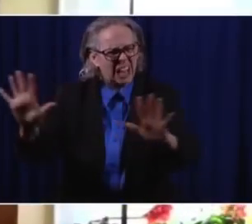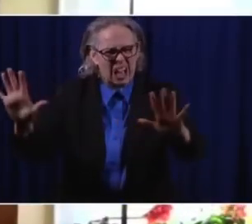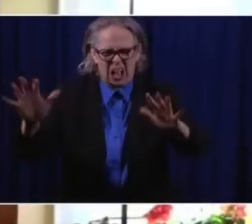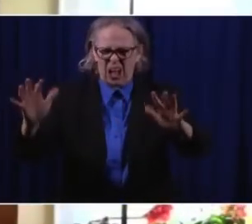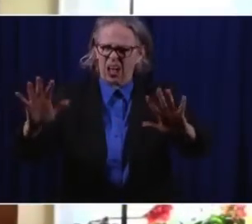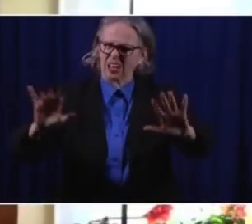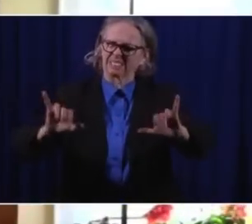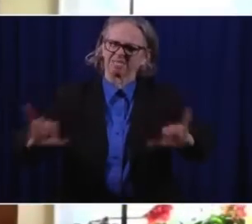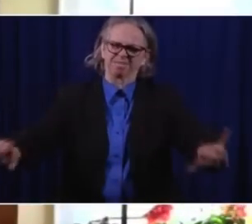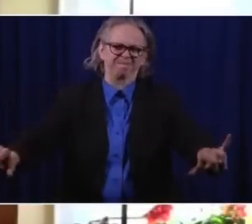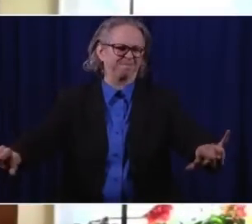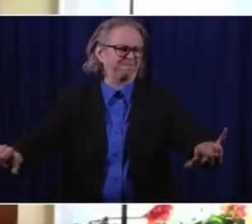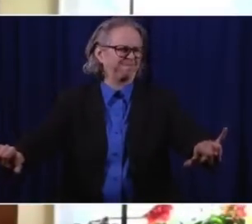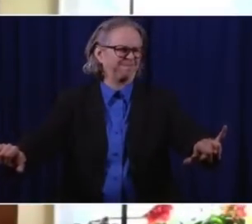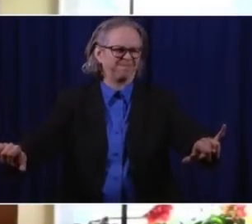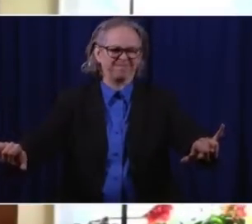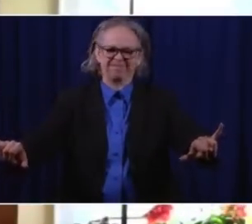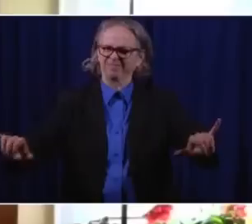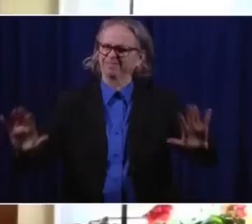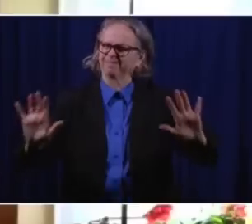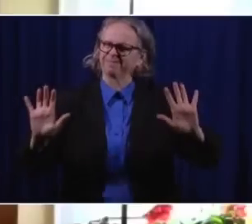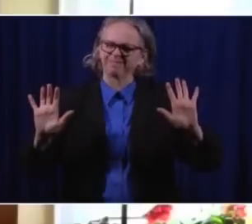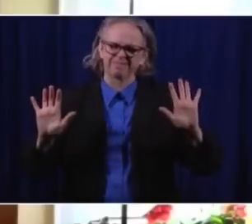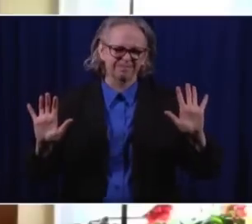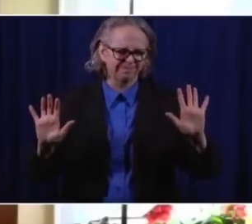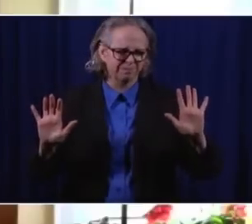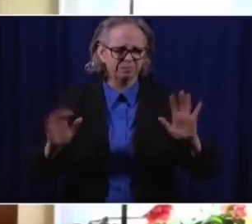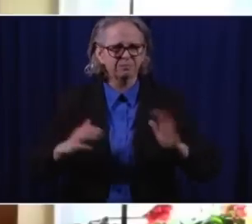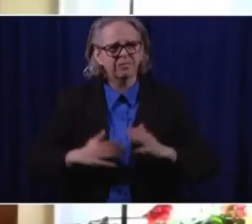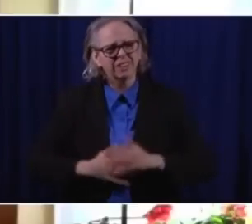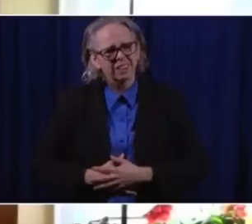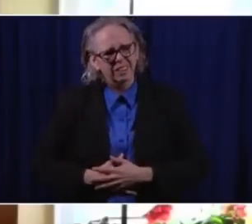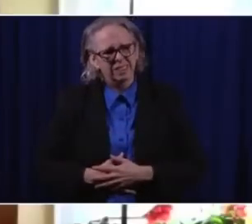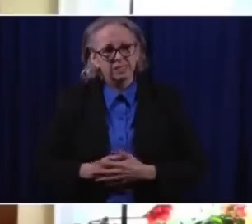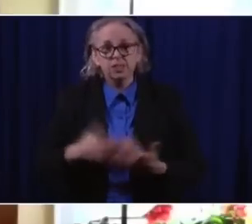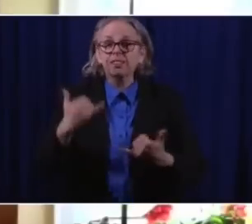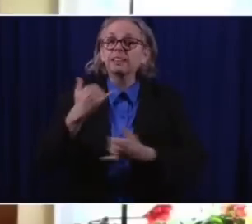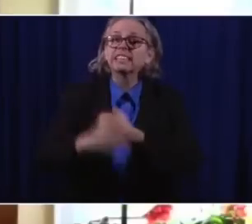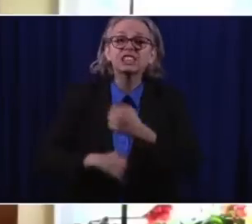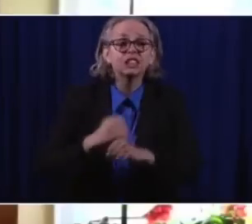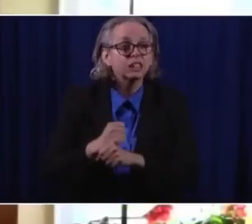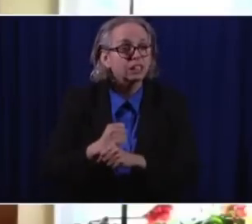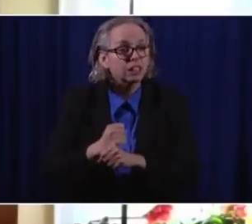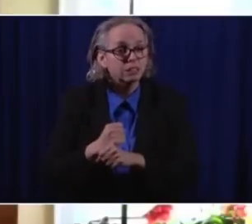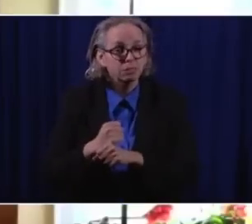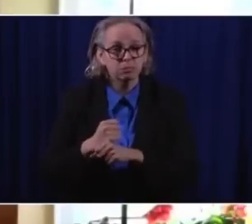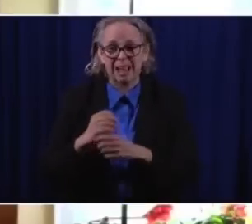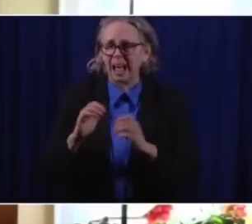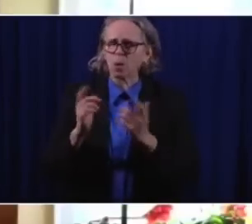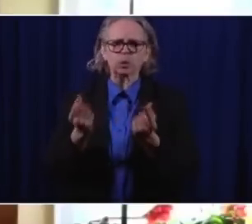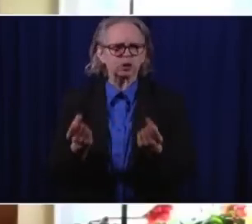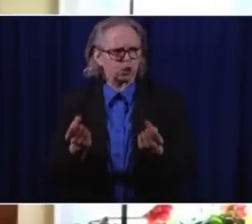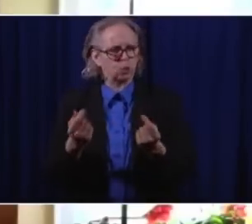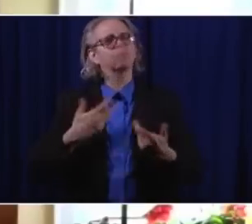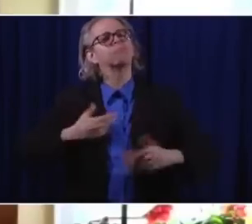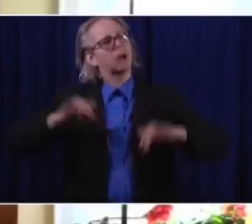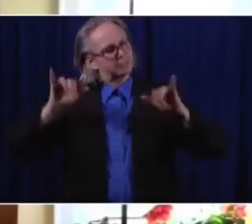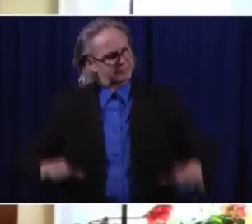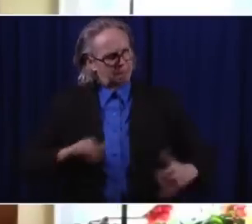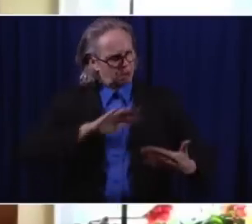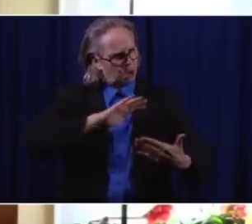So I'm still going to cook. I'm going to roast that turkey. I've started making my homemade